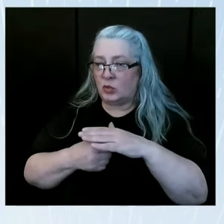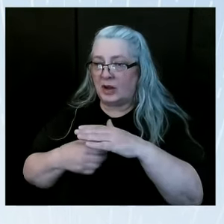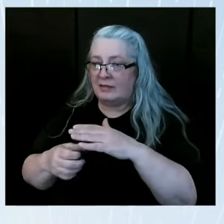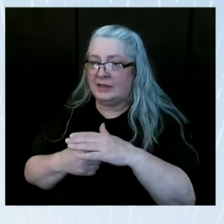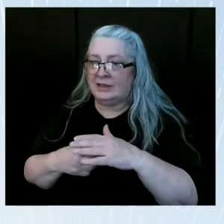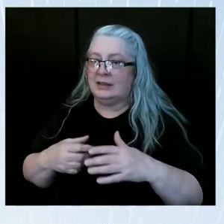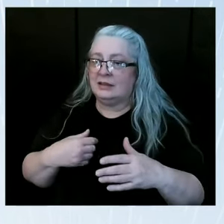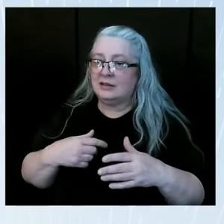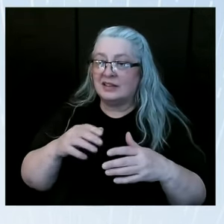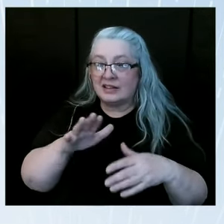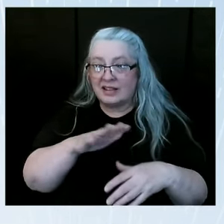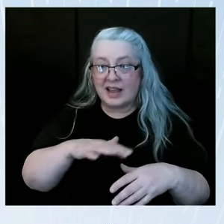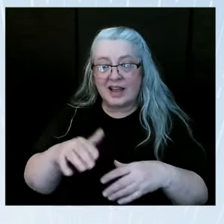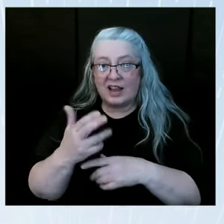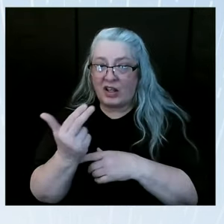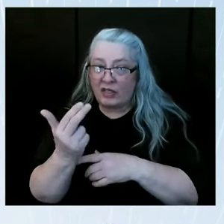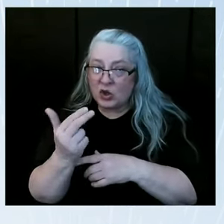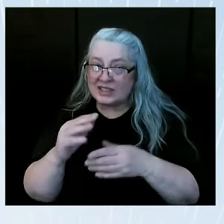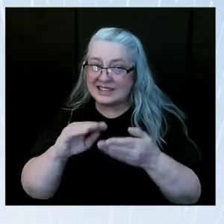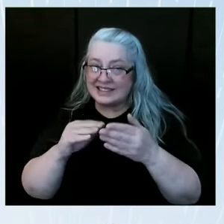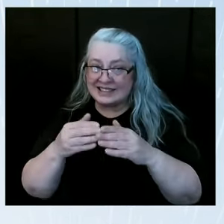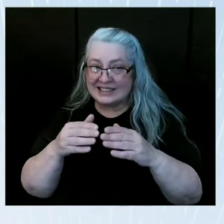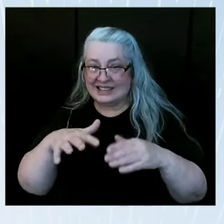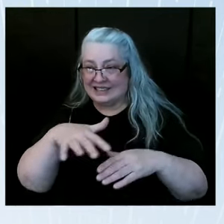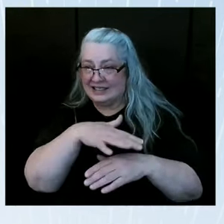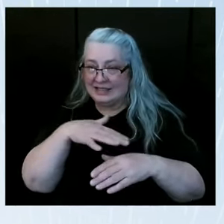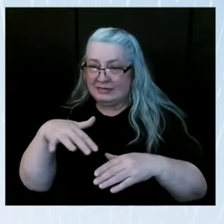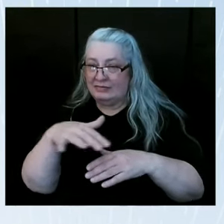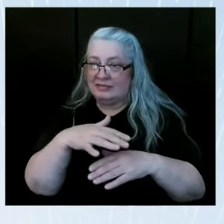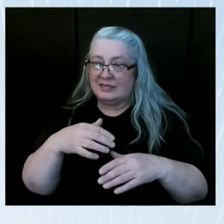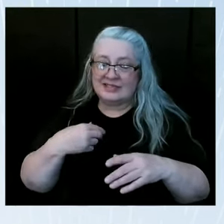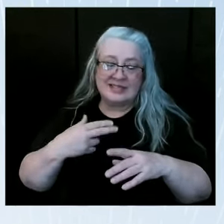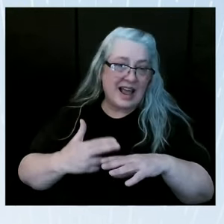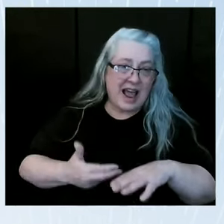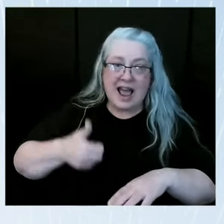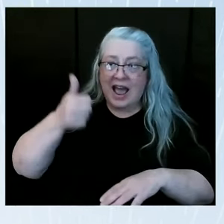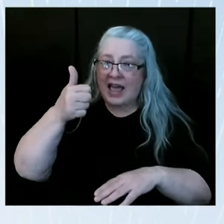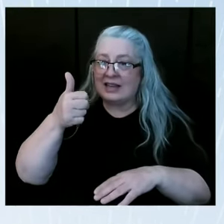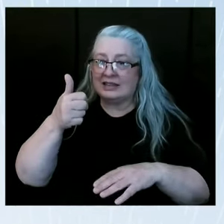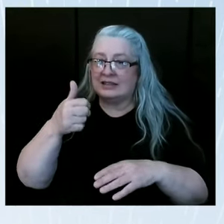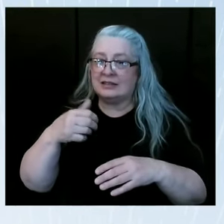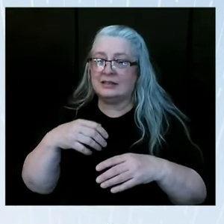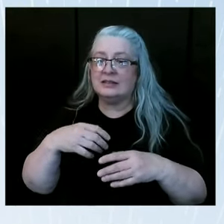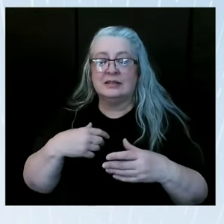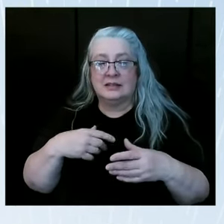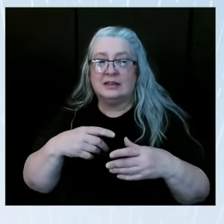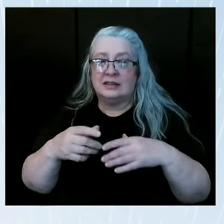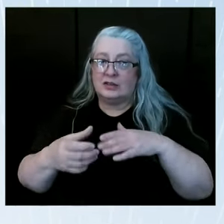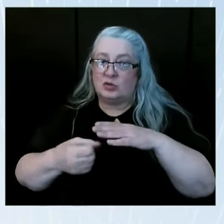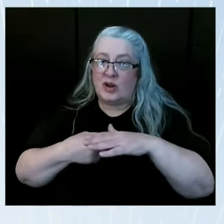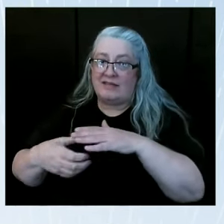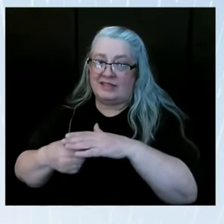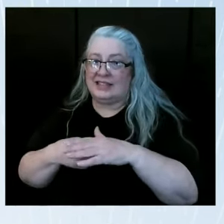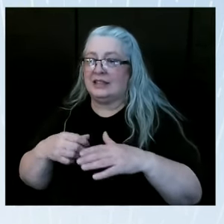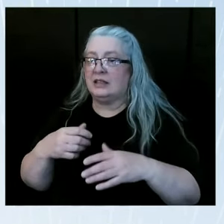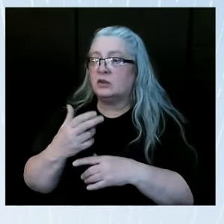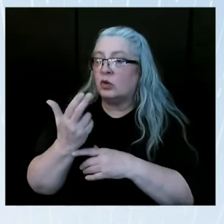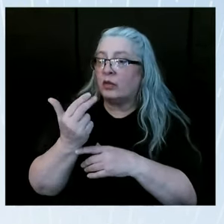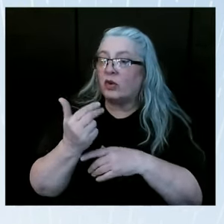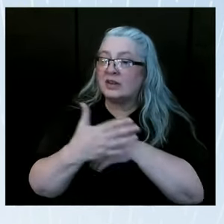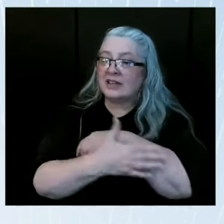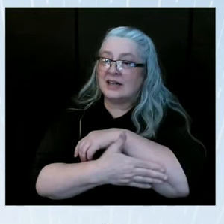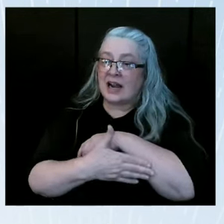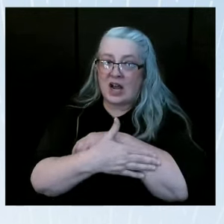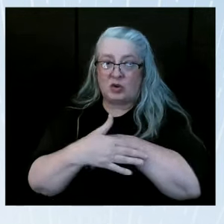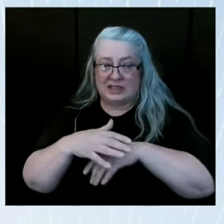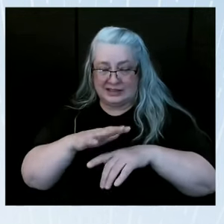trafficking. So it's something that I bring deep personal experience leading a whole of at least community approach in San Diego as I now serve